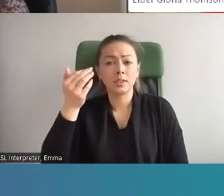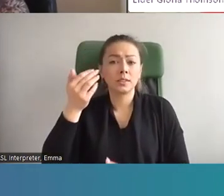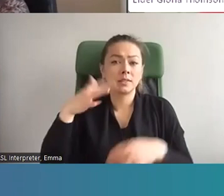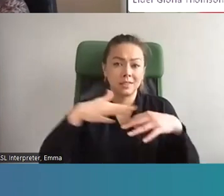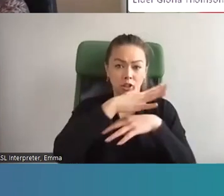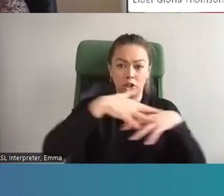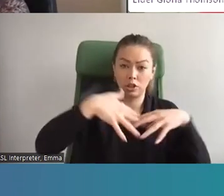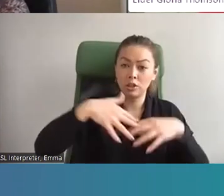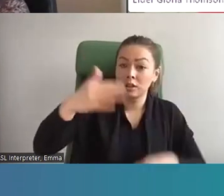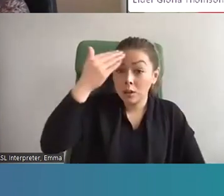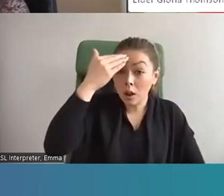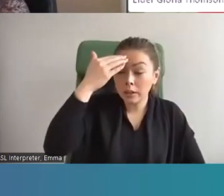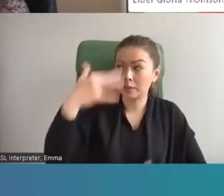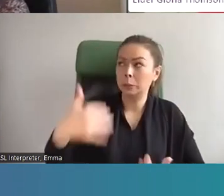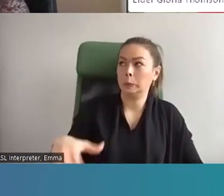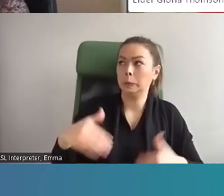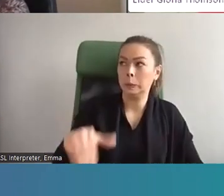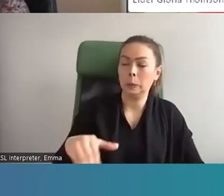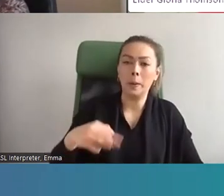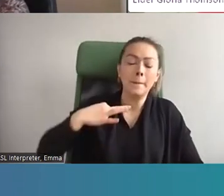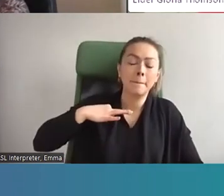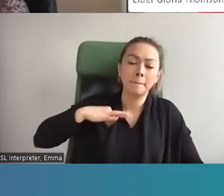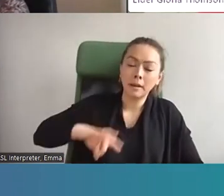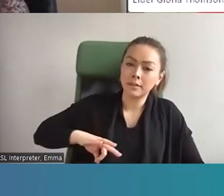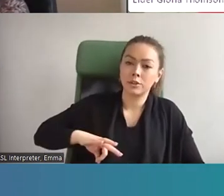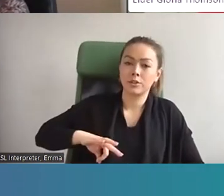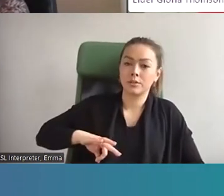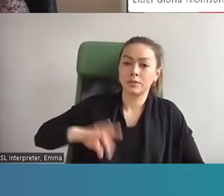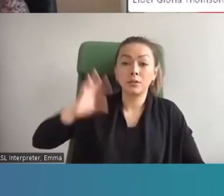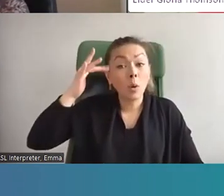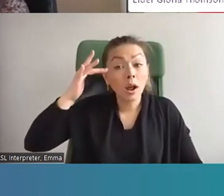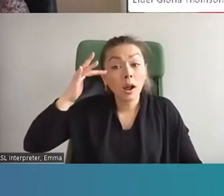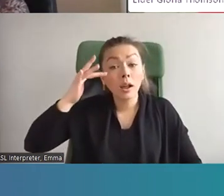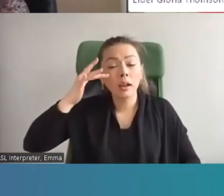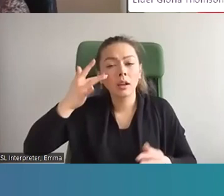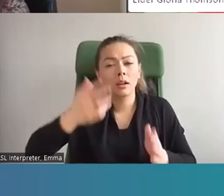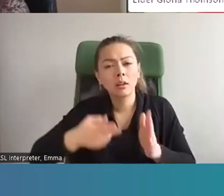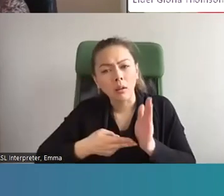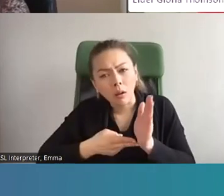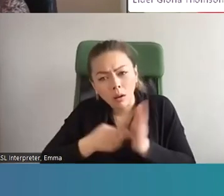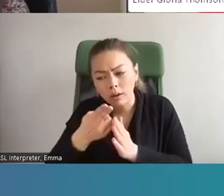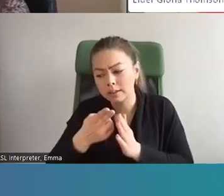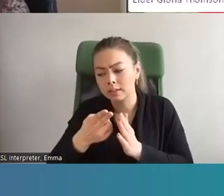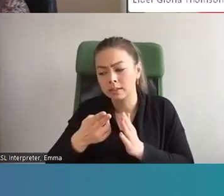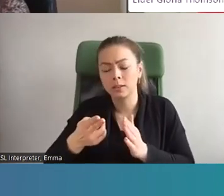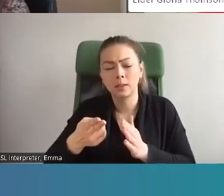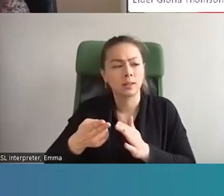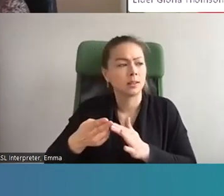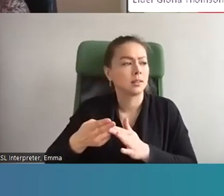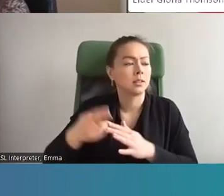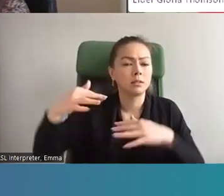knowledge is very beneficial because it's honest, because it's, you know,